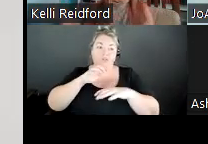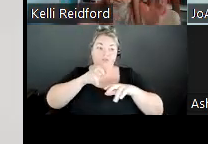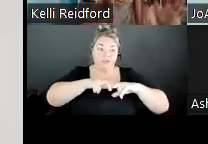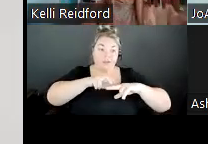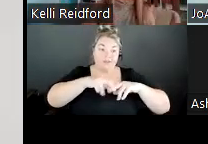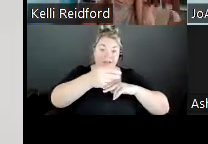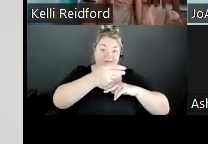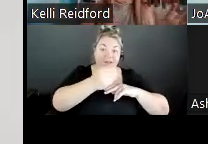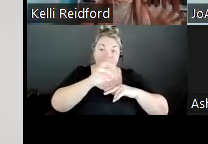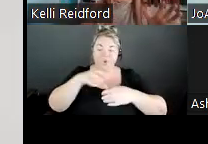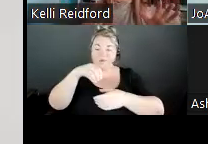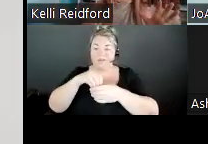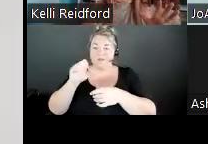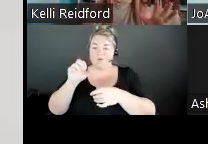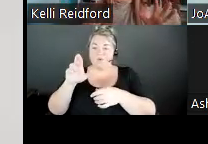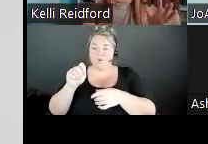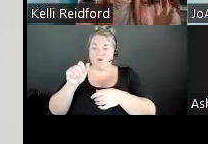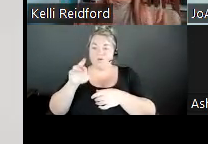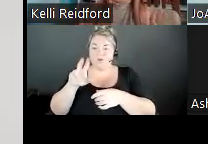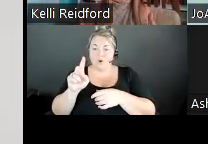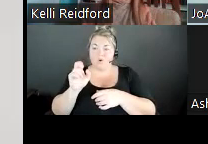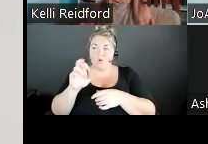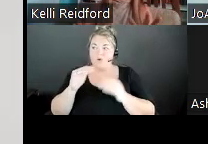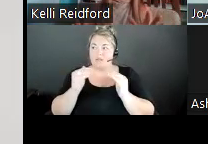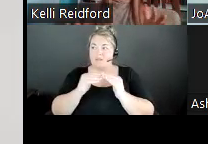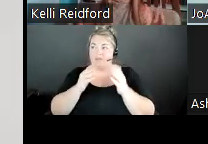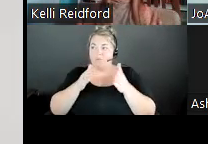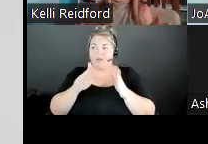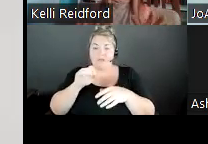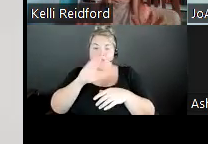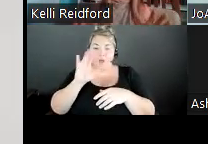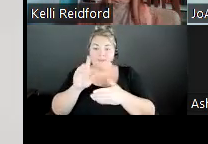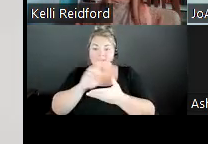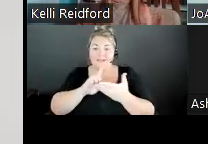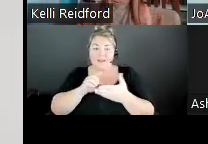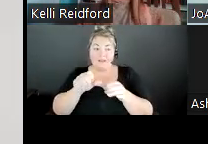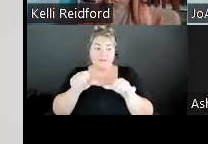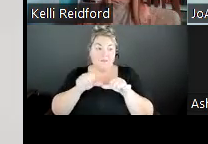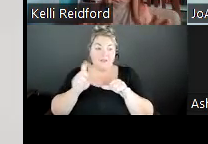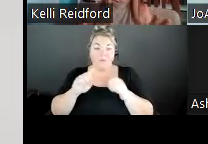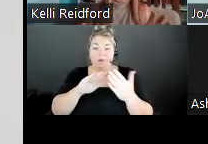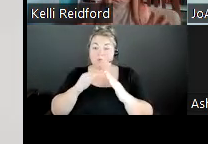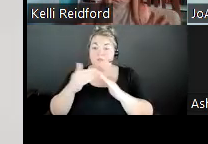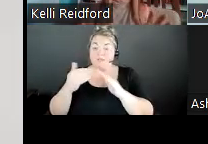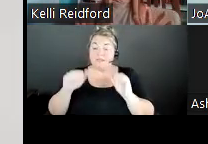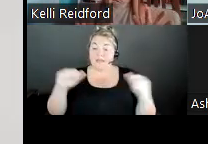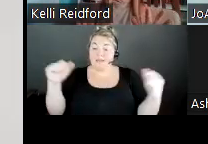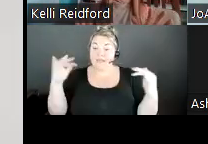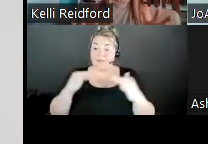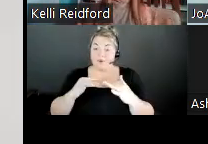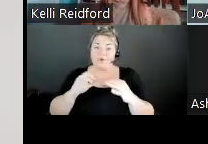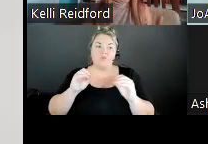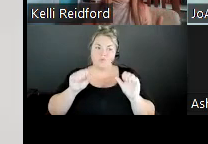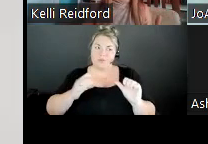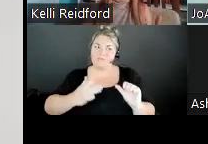outside or in a courtyard, or even the way that a lobby is designed, having a space where community can gather so that they